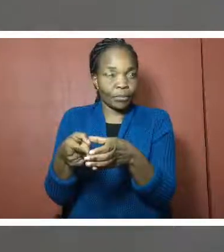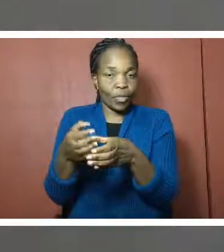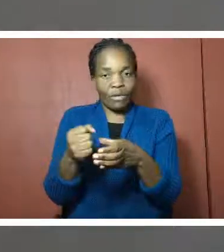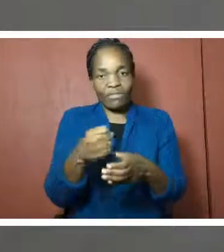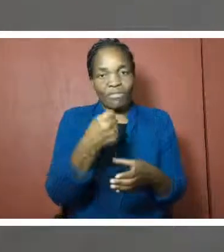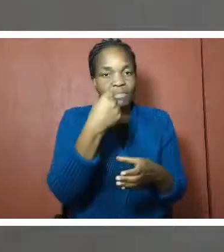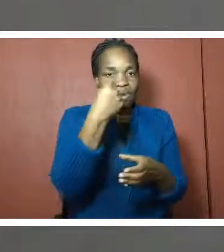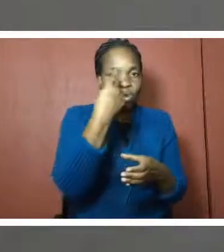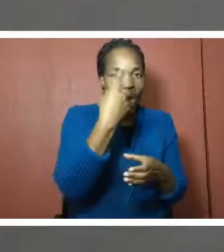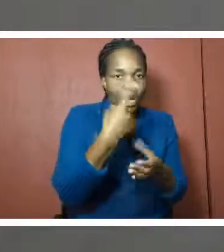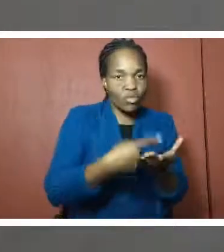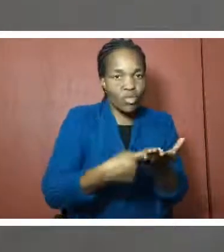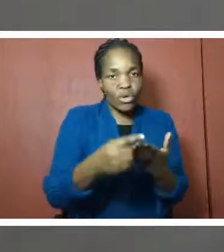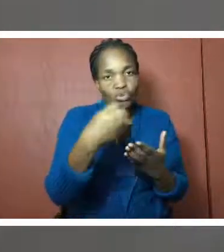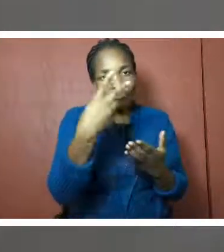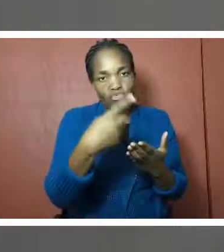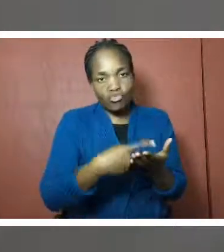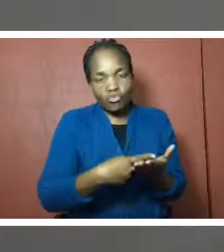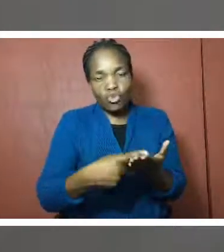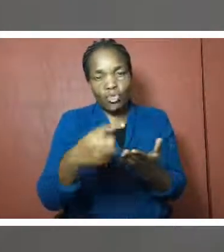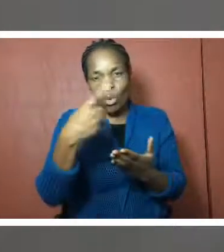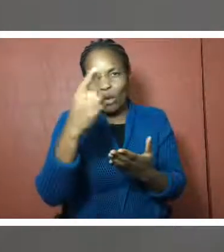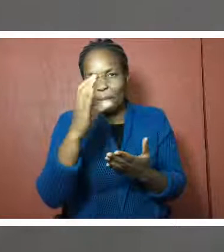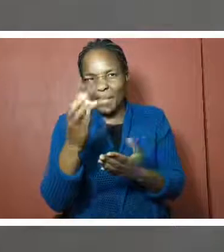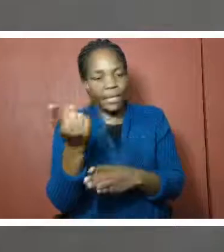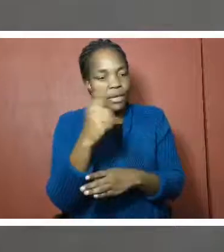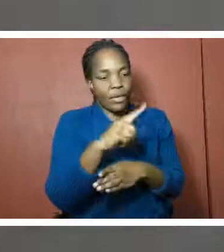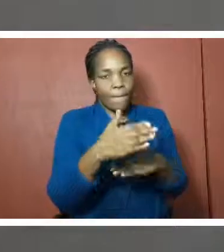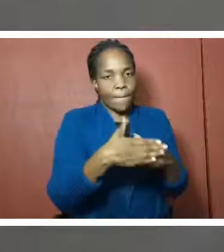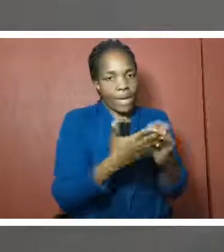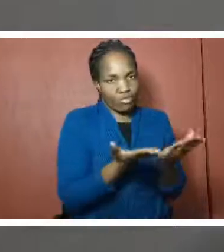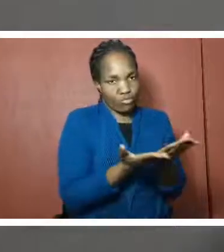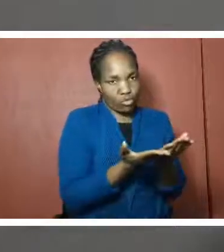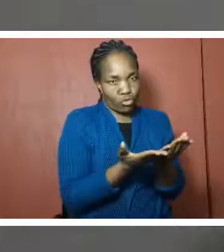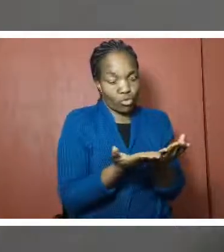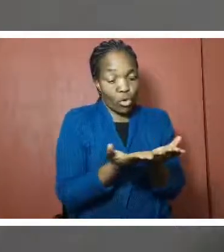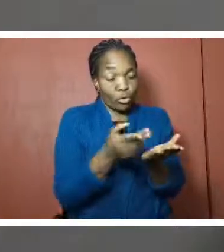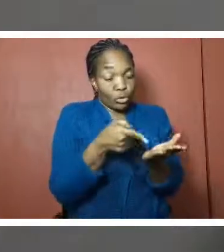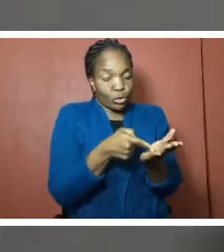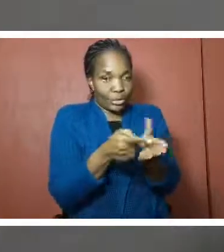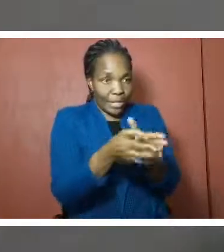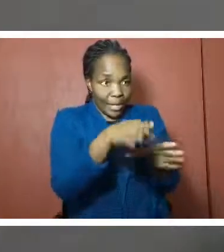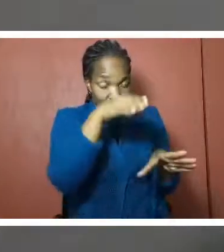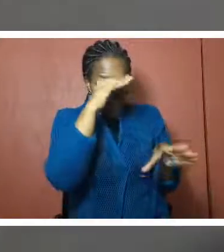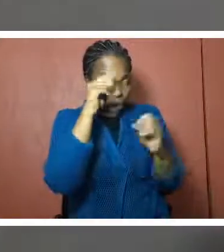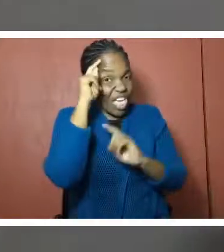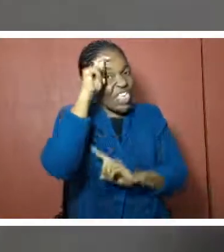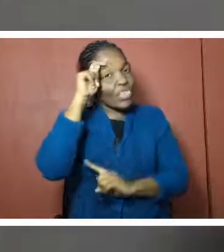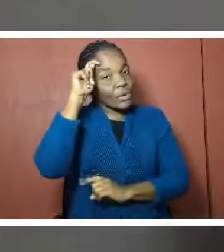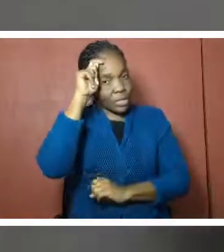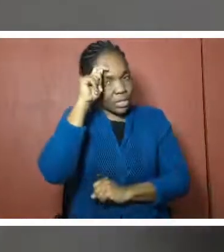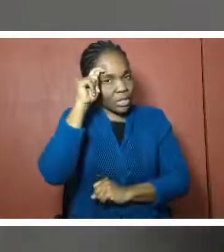or 2 weeks in a month where you go to a school. Yeah. Where you learn the theoretical